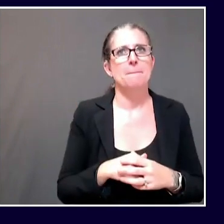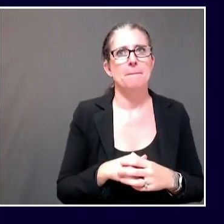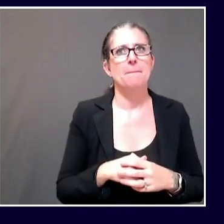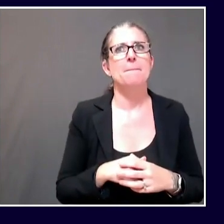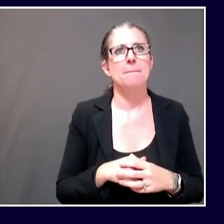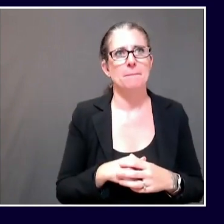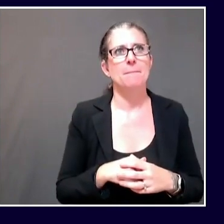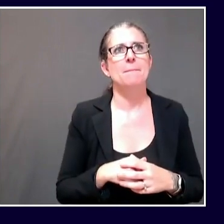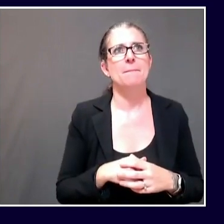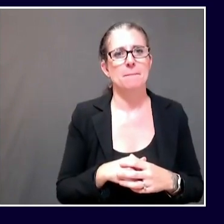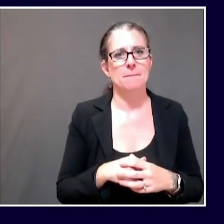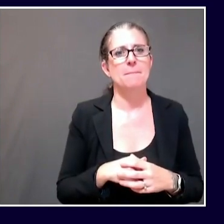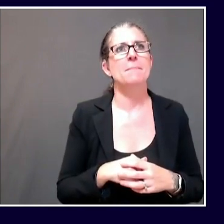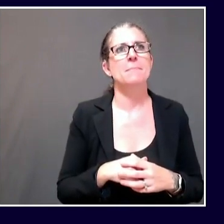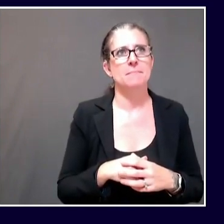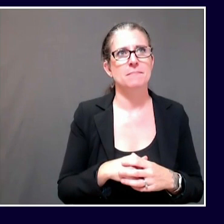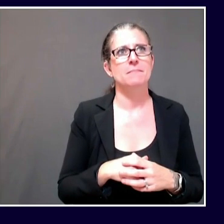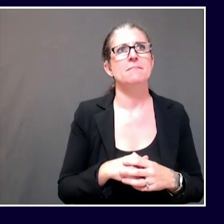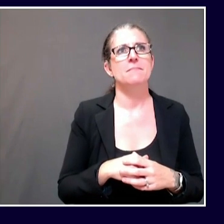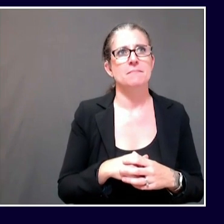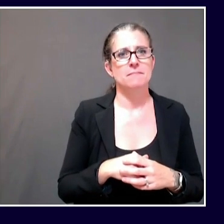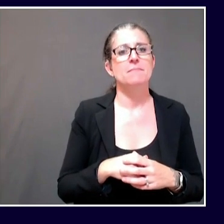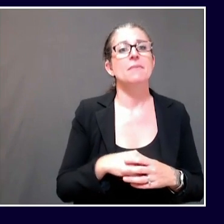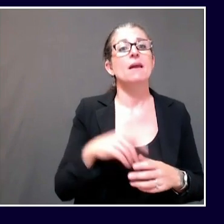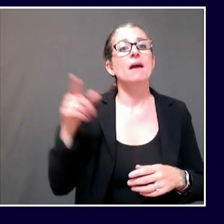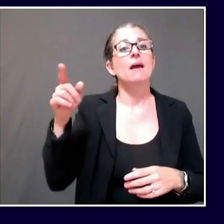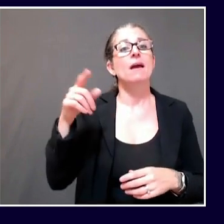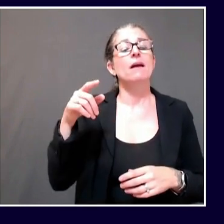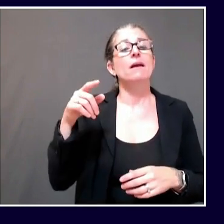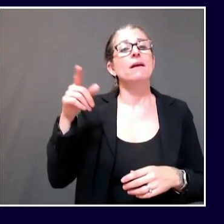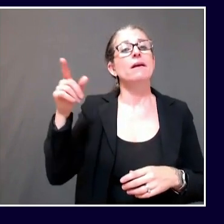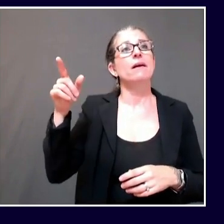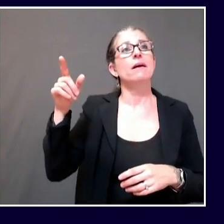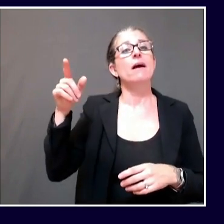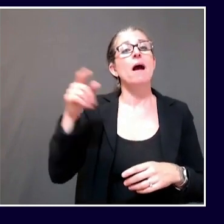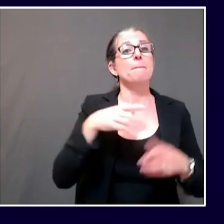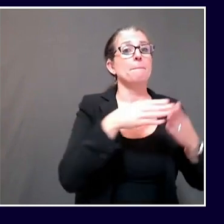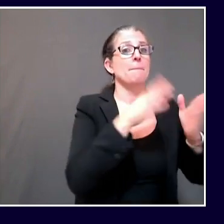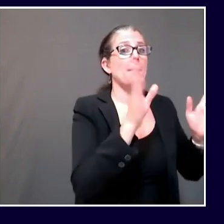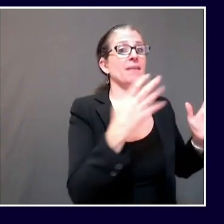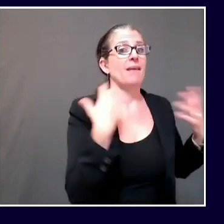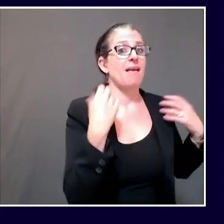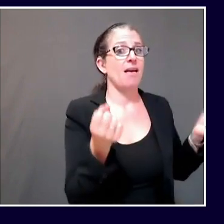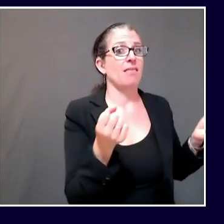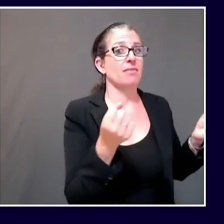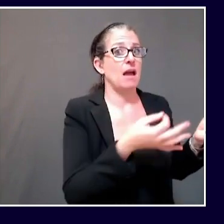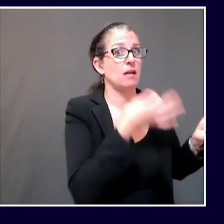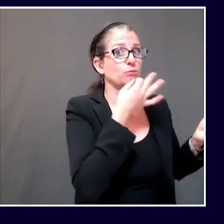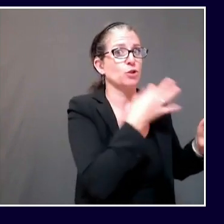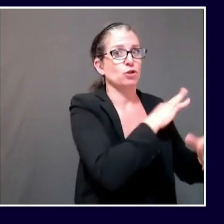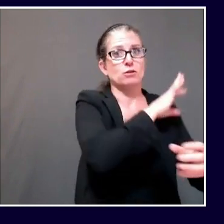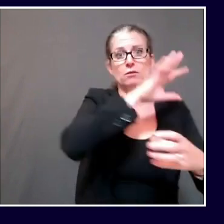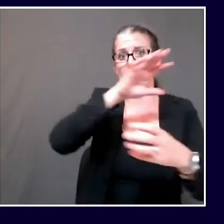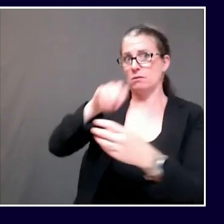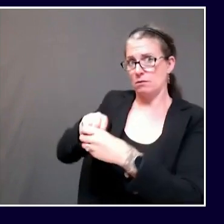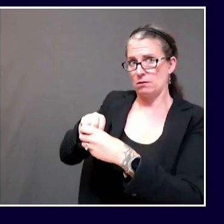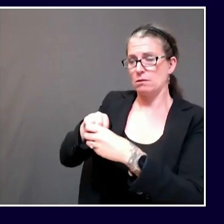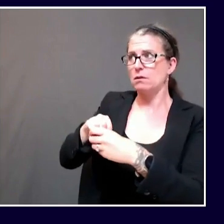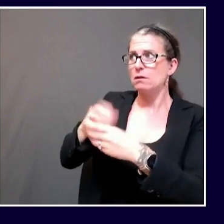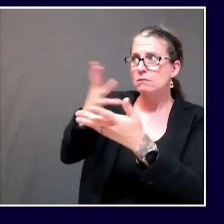health experts have been looking, for example, at soccer, and the public health experts do think that soccer can be placed in the moderate risk